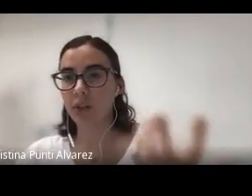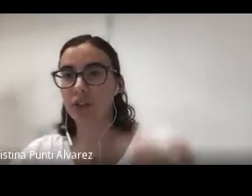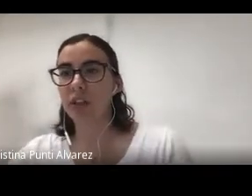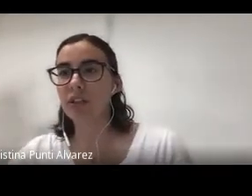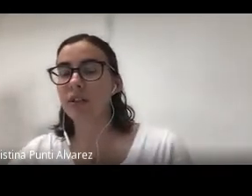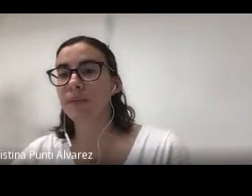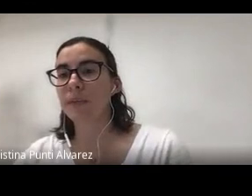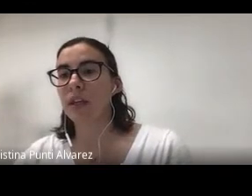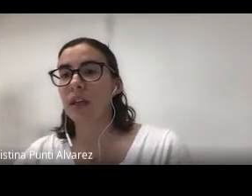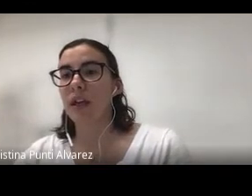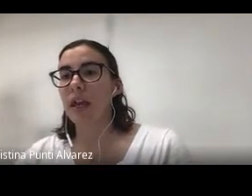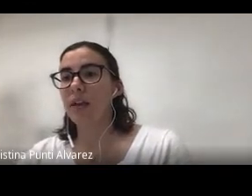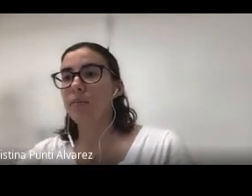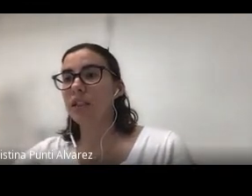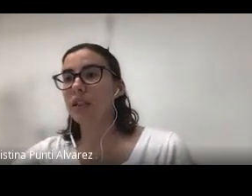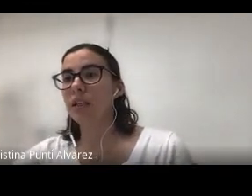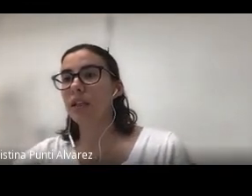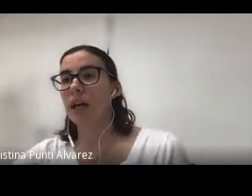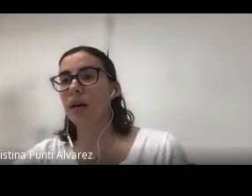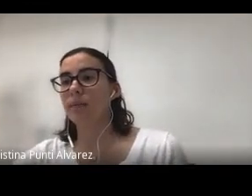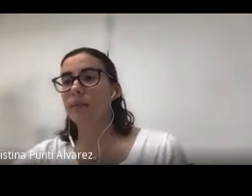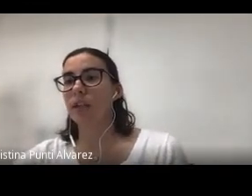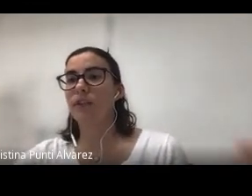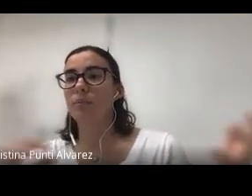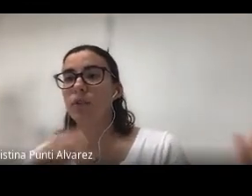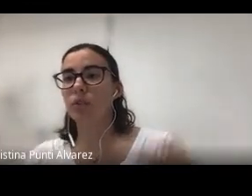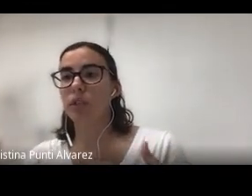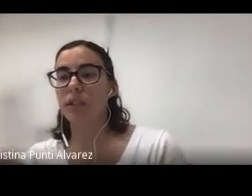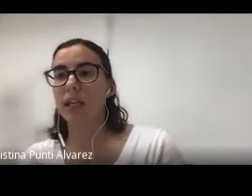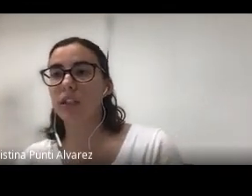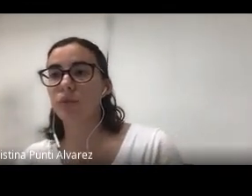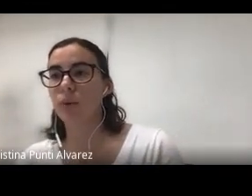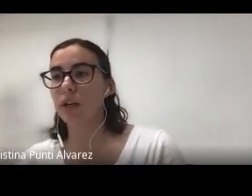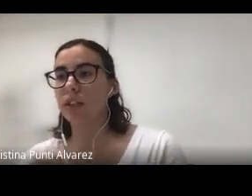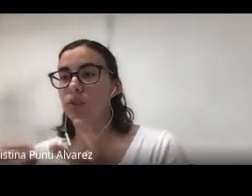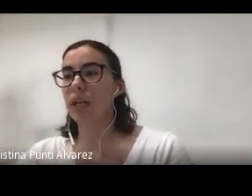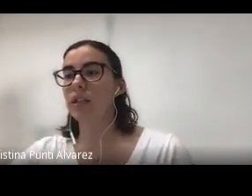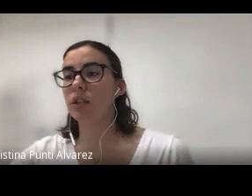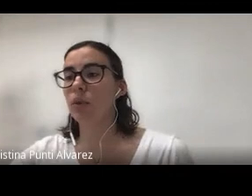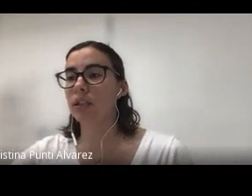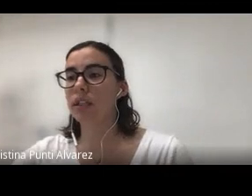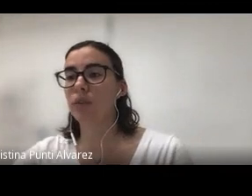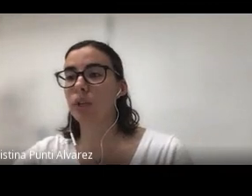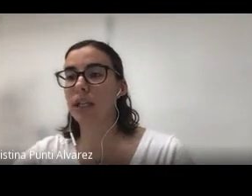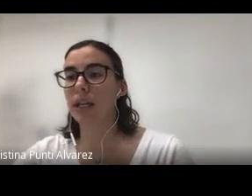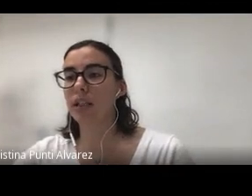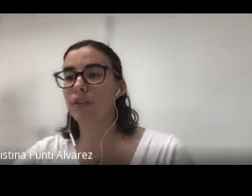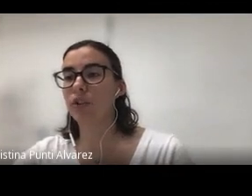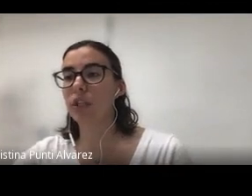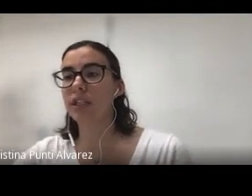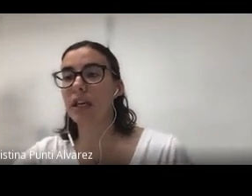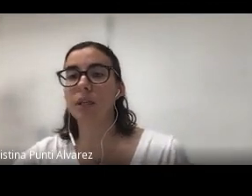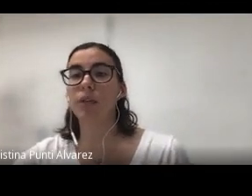the recordings. And basically, the different views that we extracted were these ones. In one side, we had like